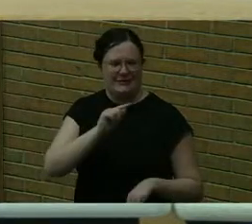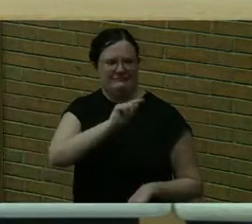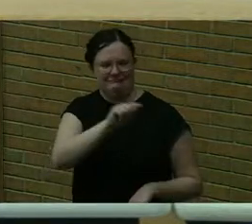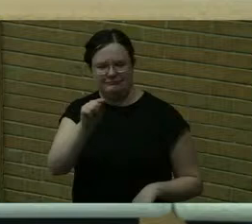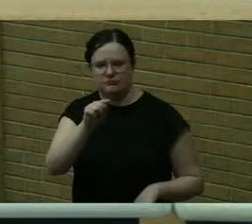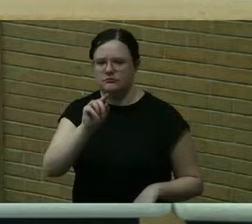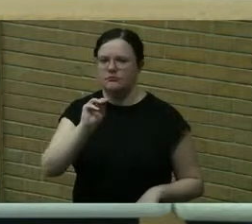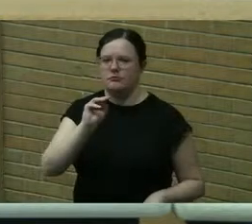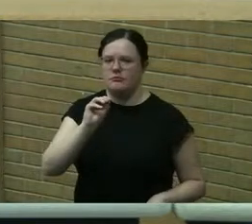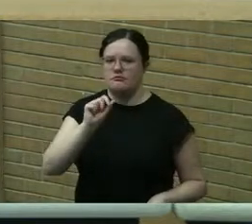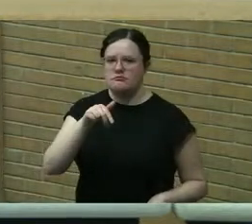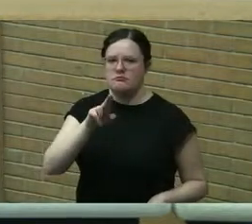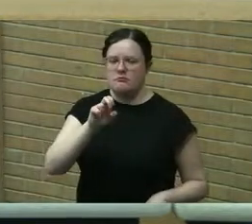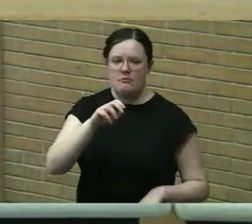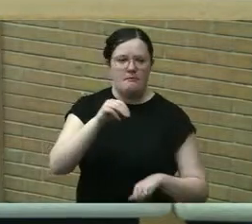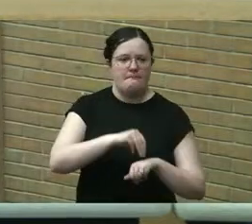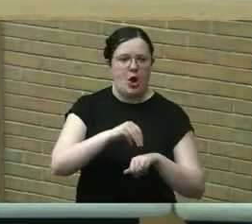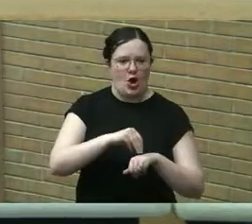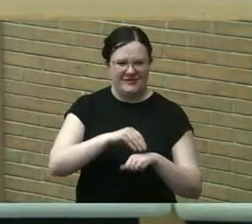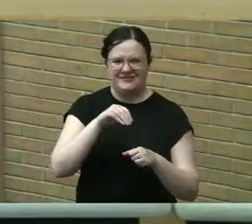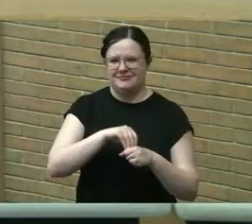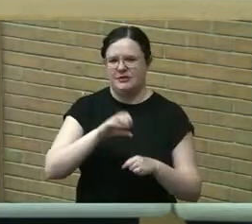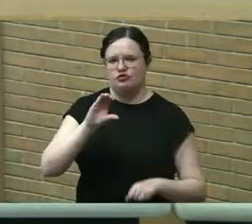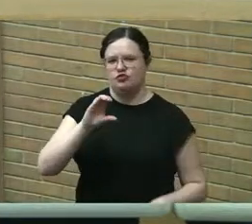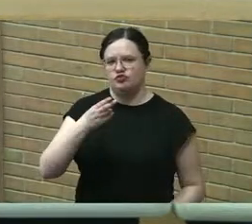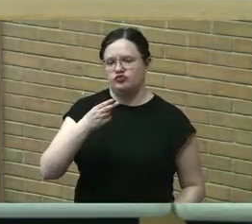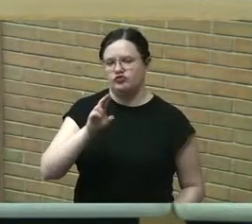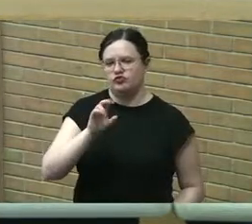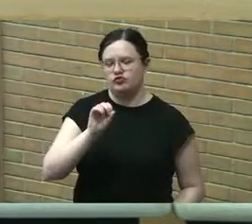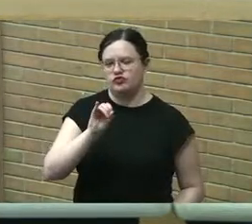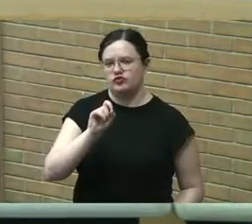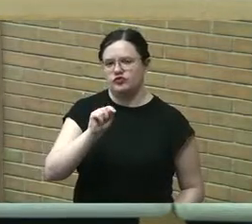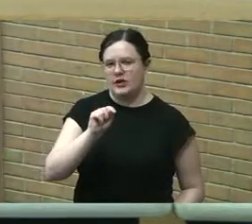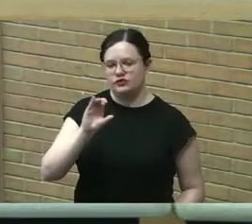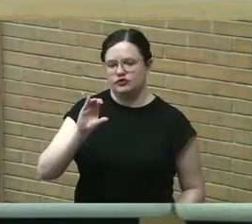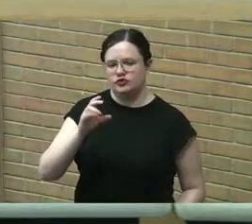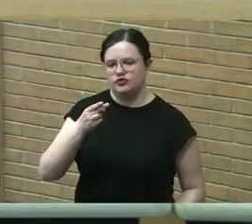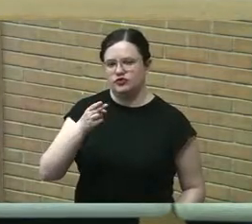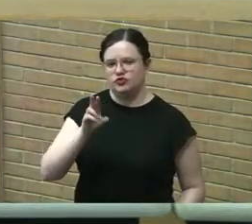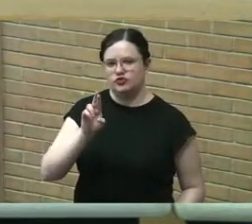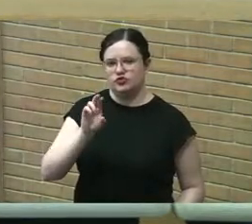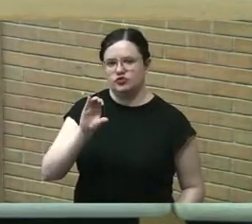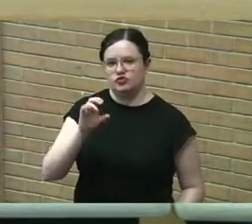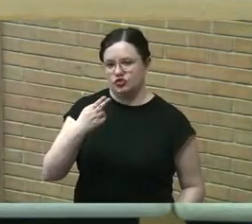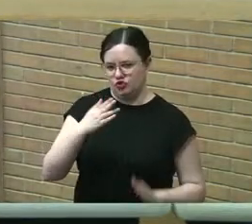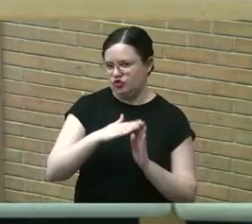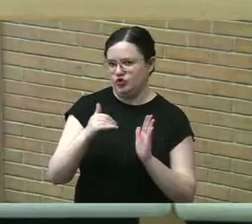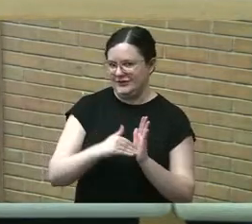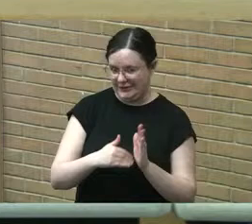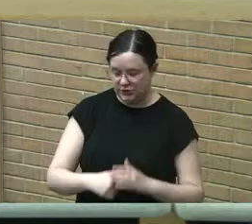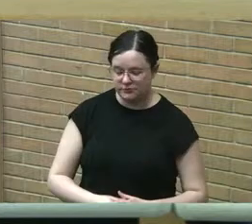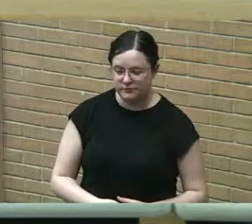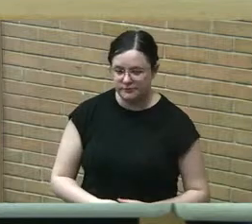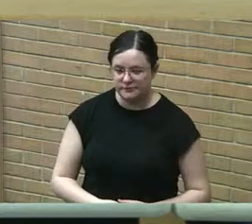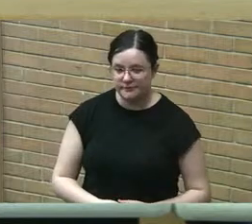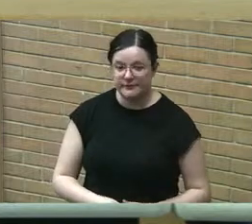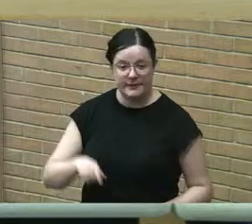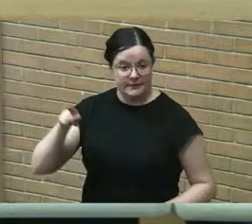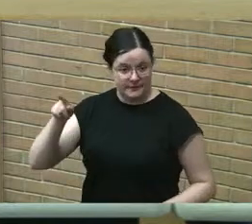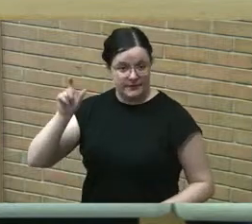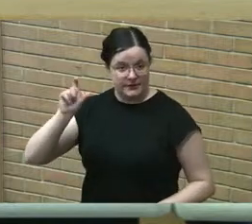in Christchurch, New Zealand. And the Islamic Center of Rochester